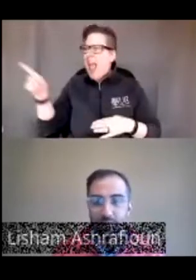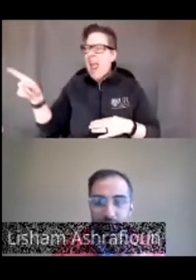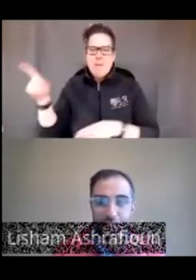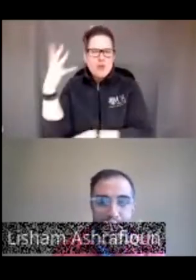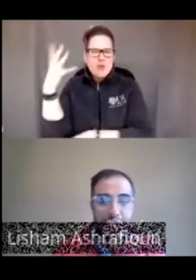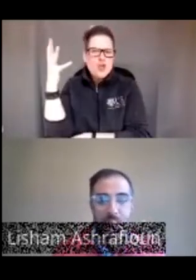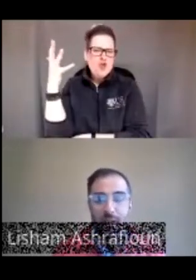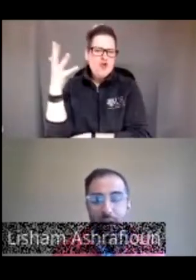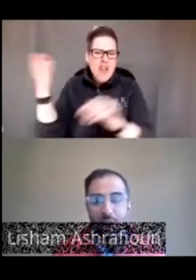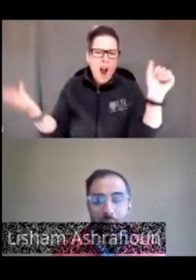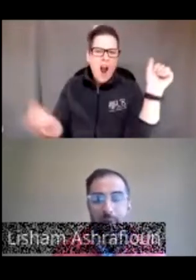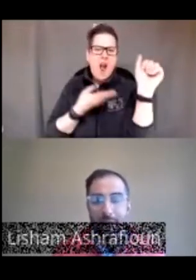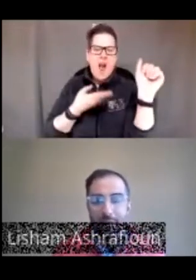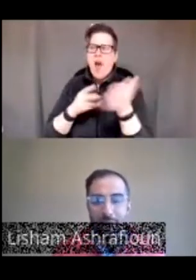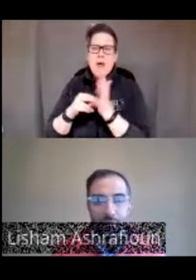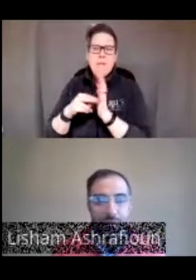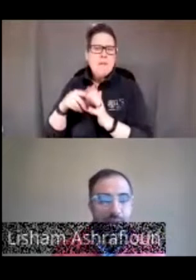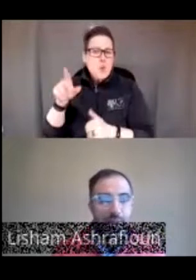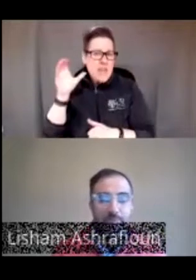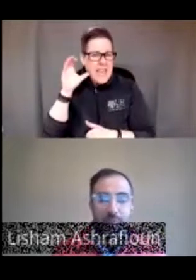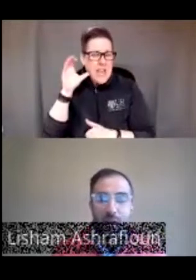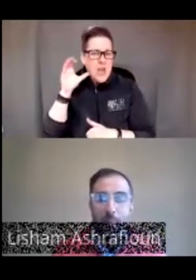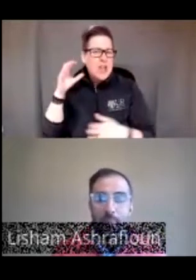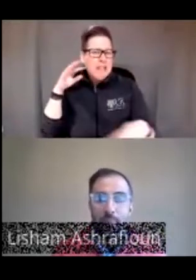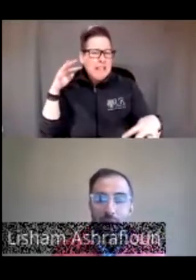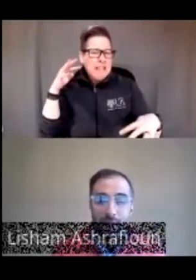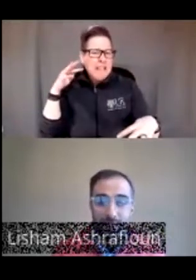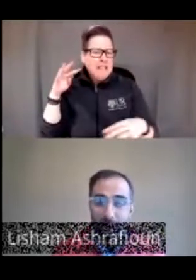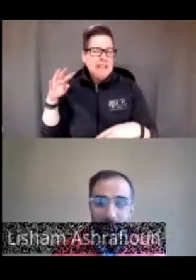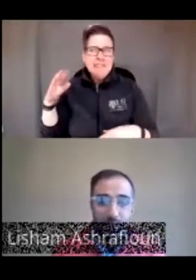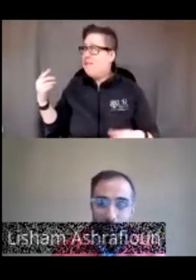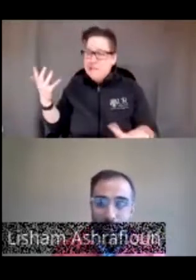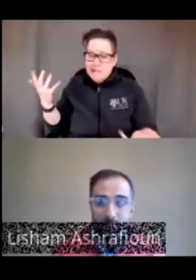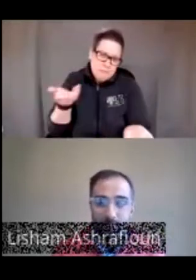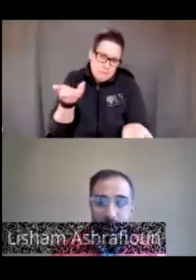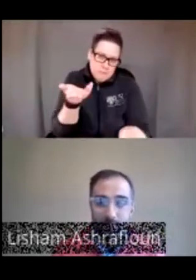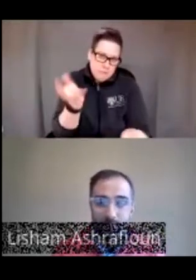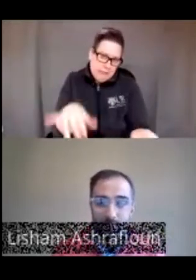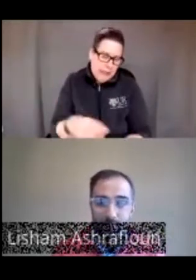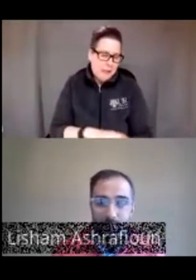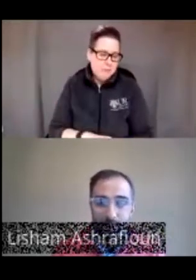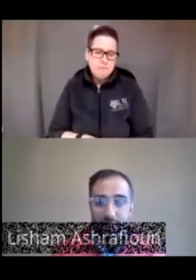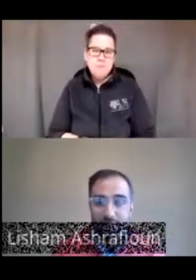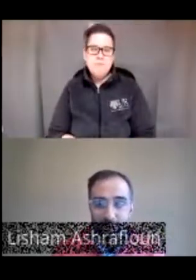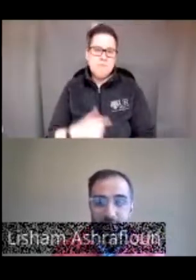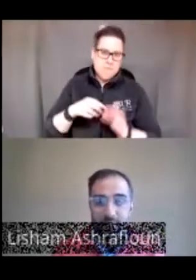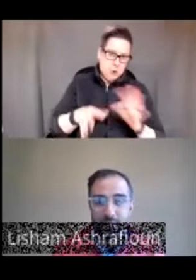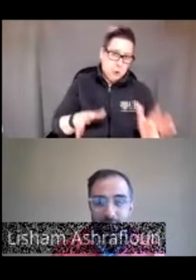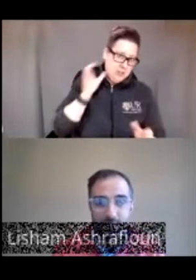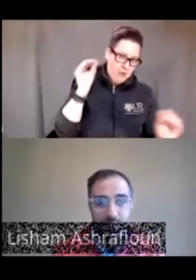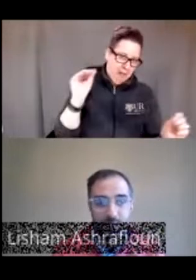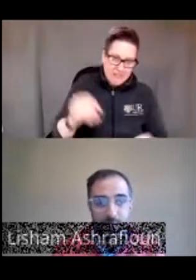that lovely hum in the background. But honestly, I'm very excited